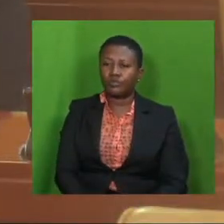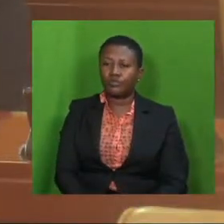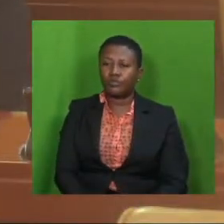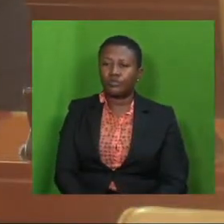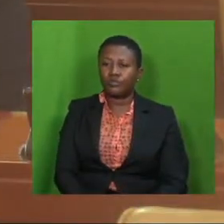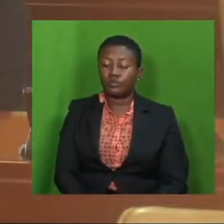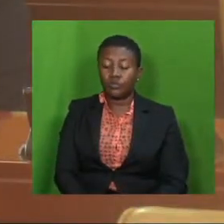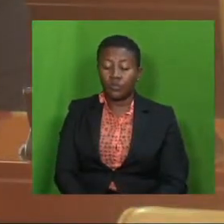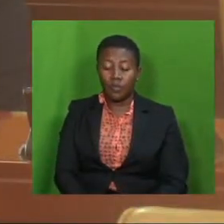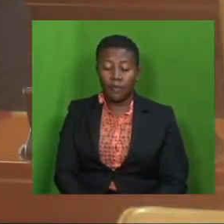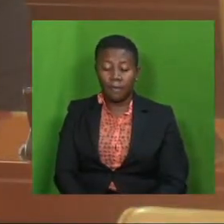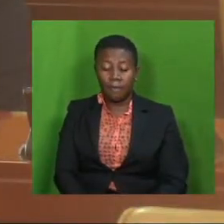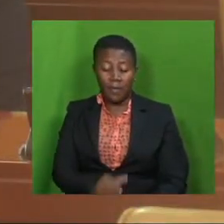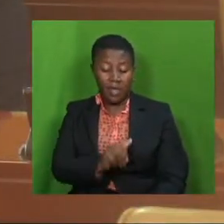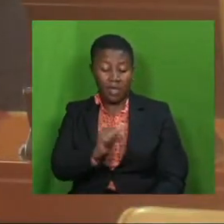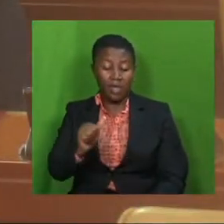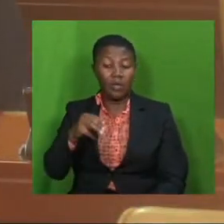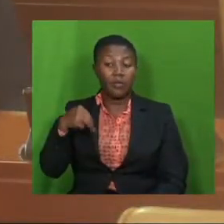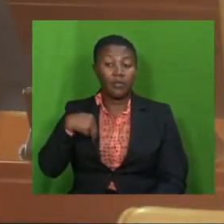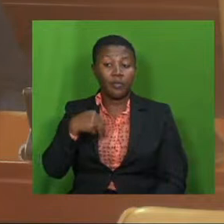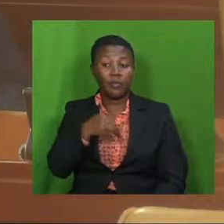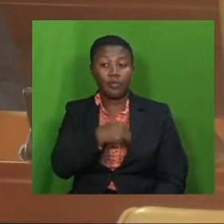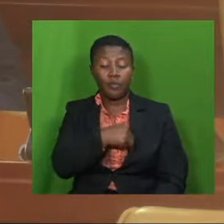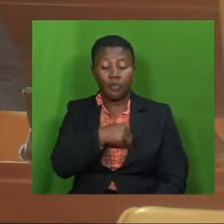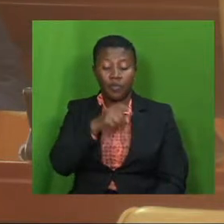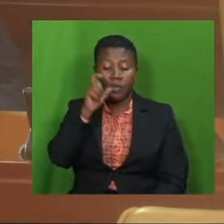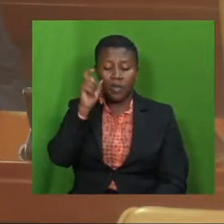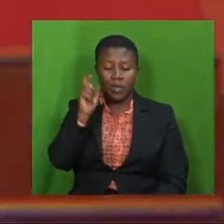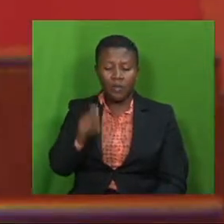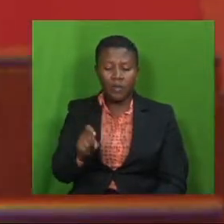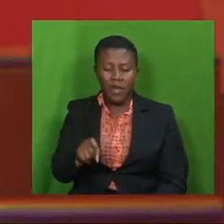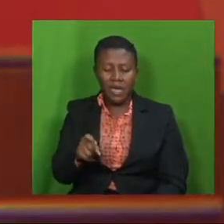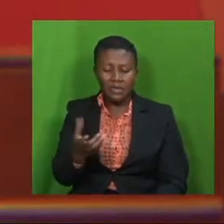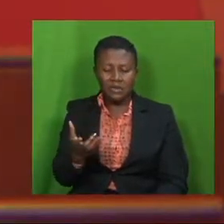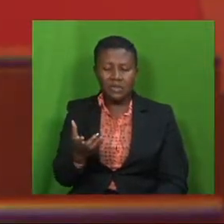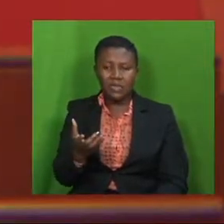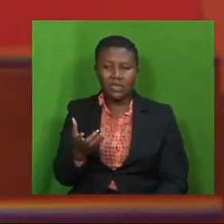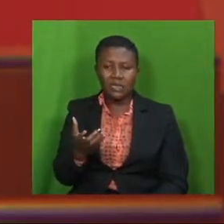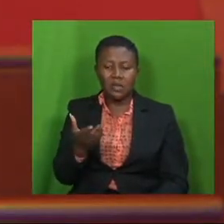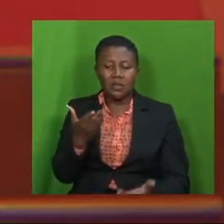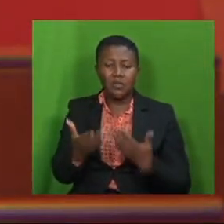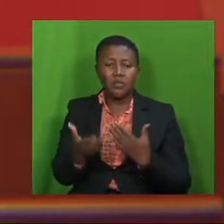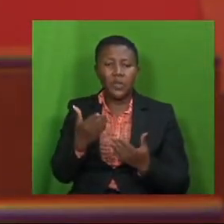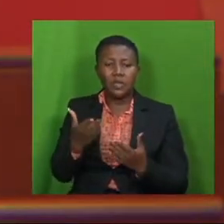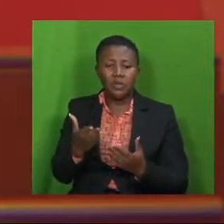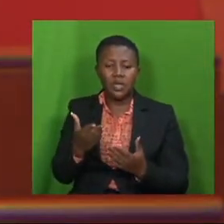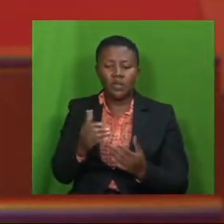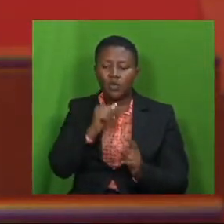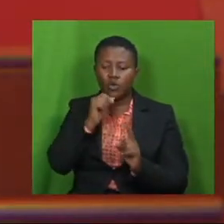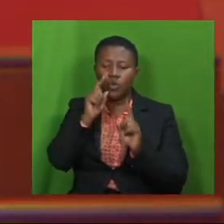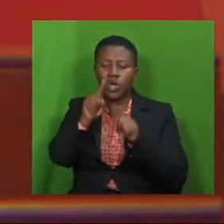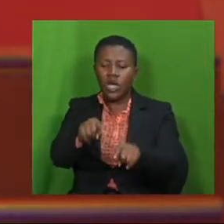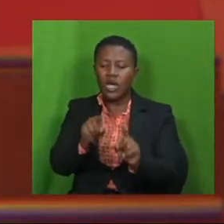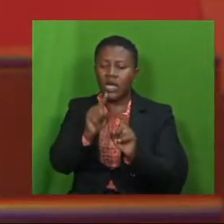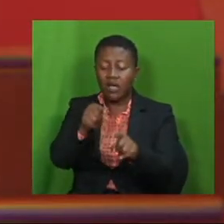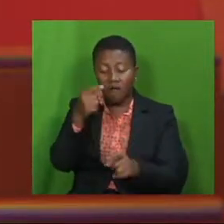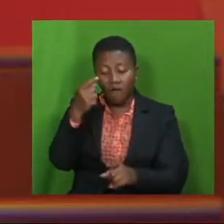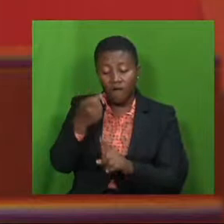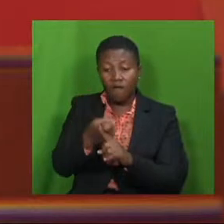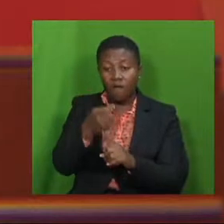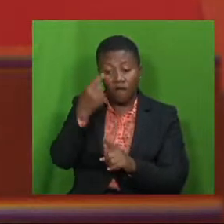The member must have been absent from a meeting